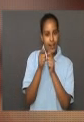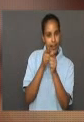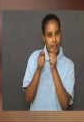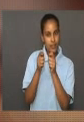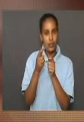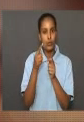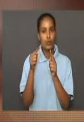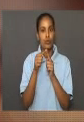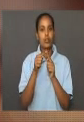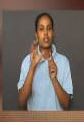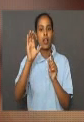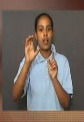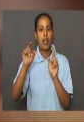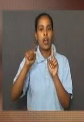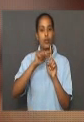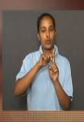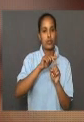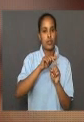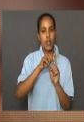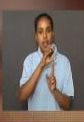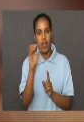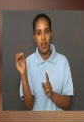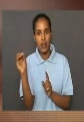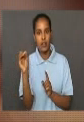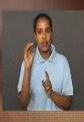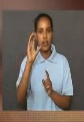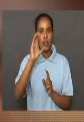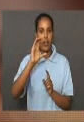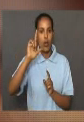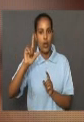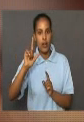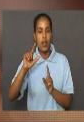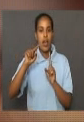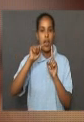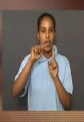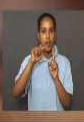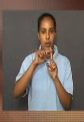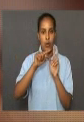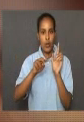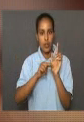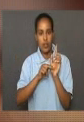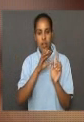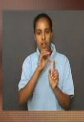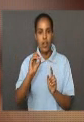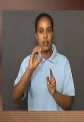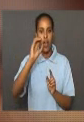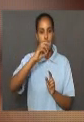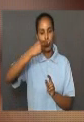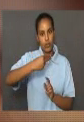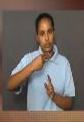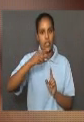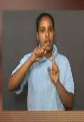to the cathode, and chloride ions and